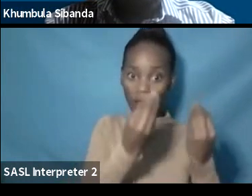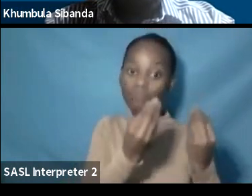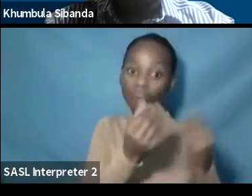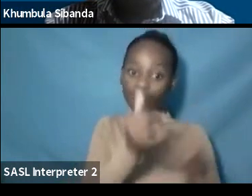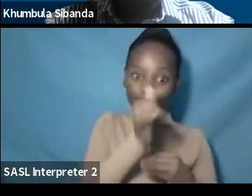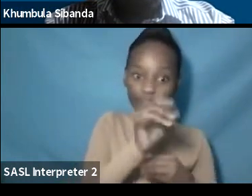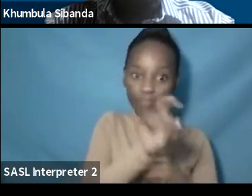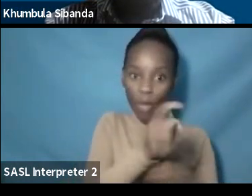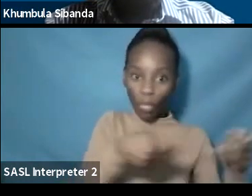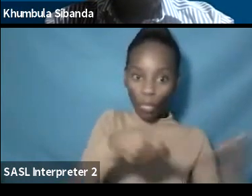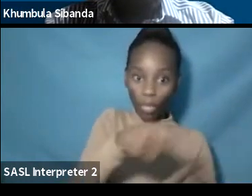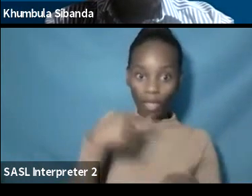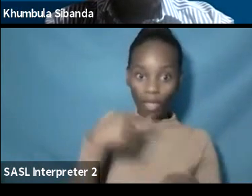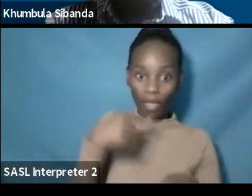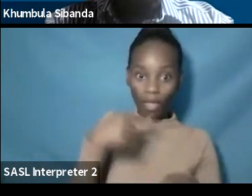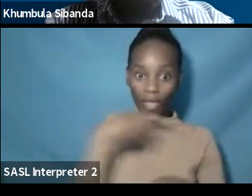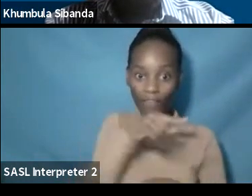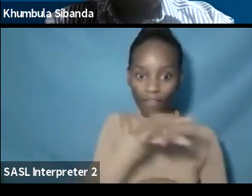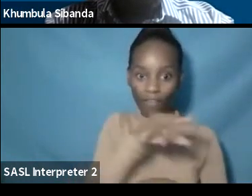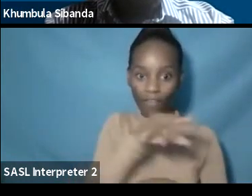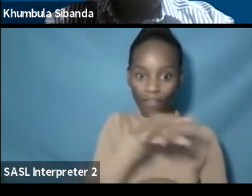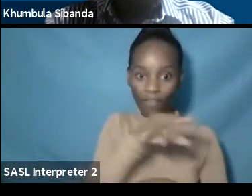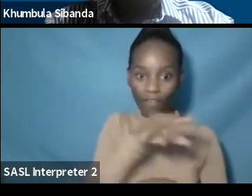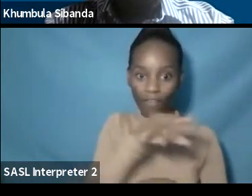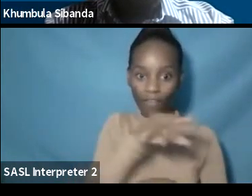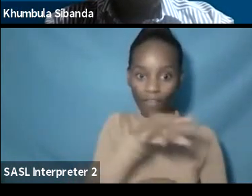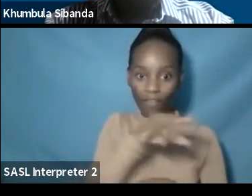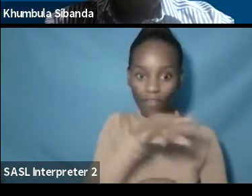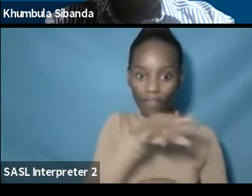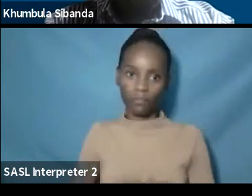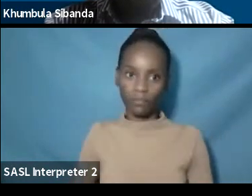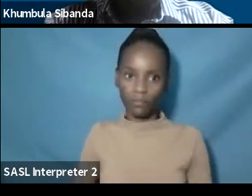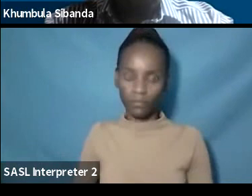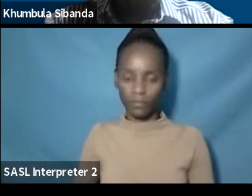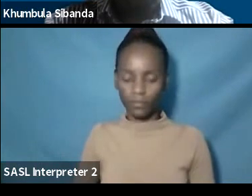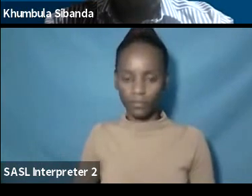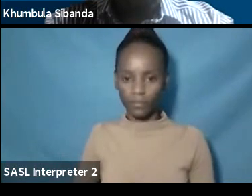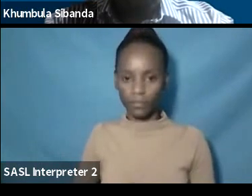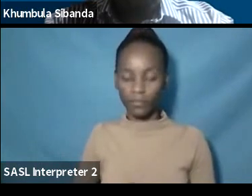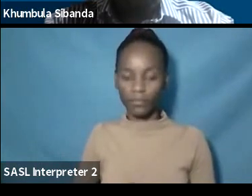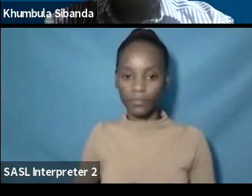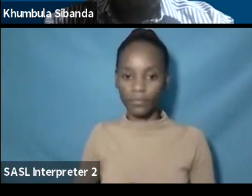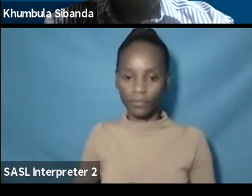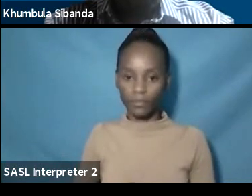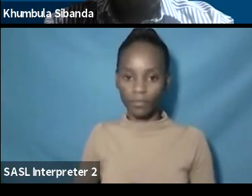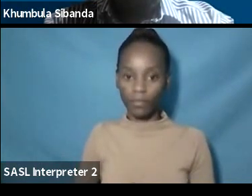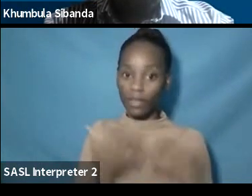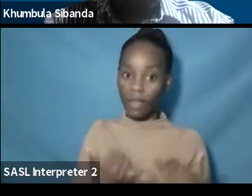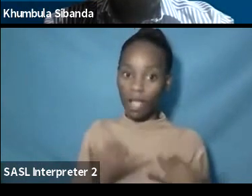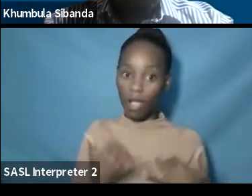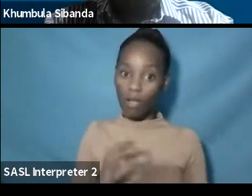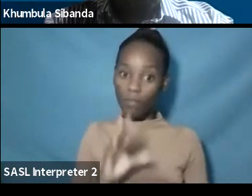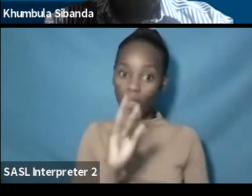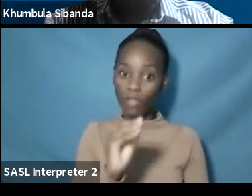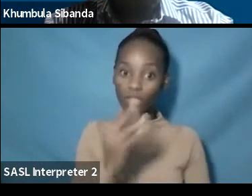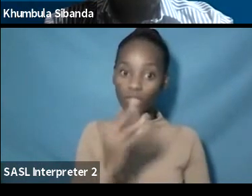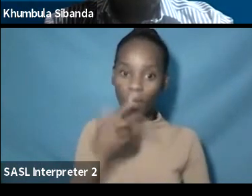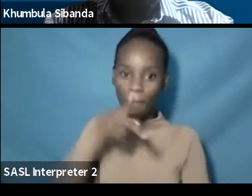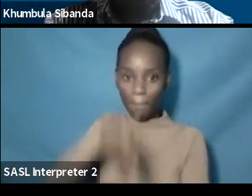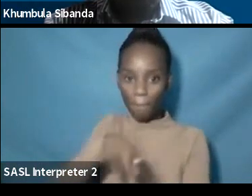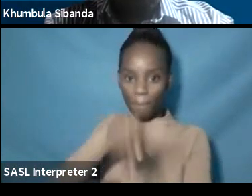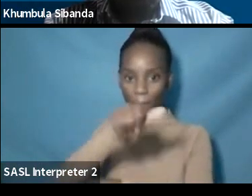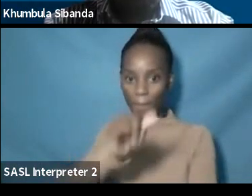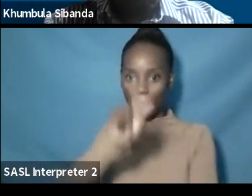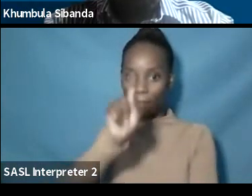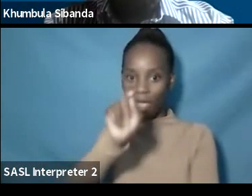That is a question from Miriam. I will ask Patrick to take the question, and further to that, Kumaran